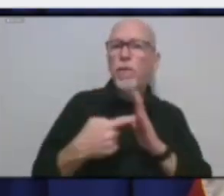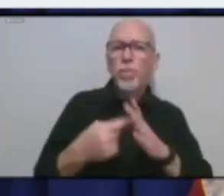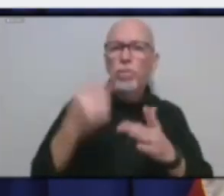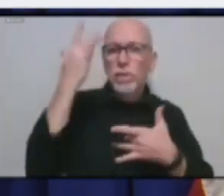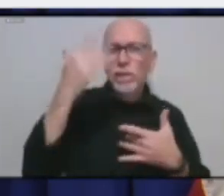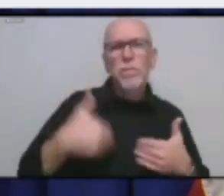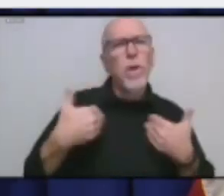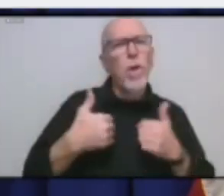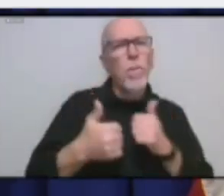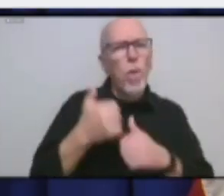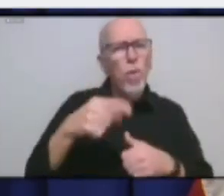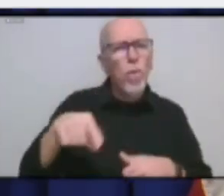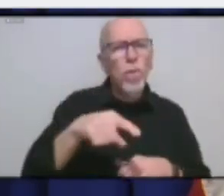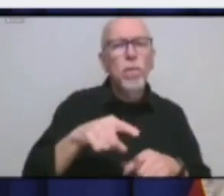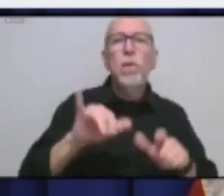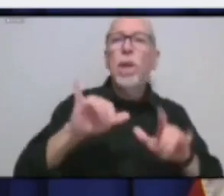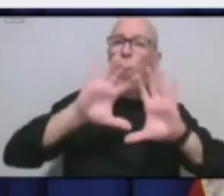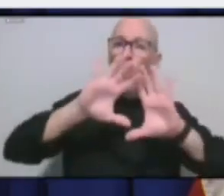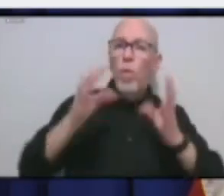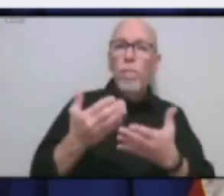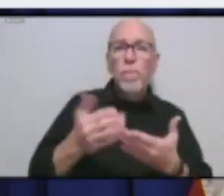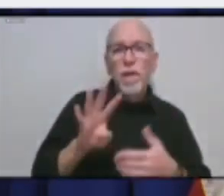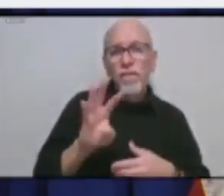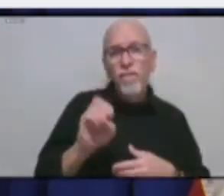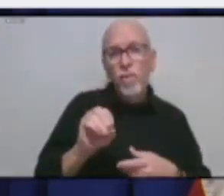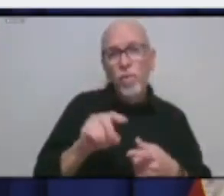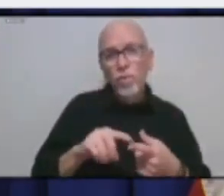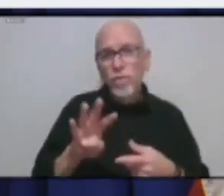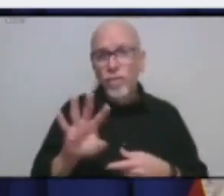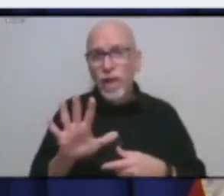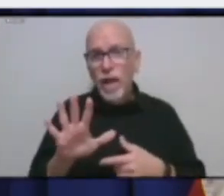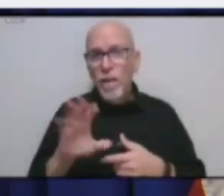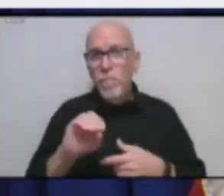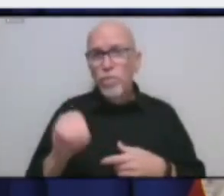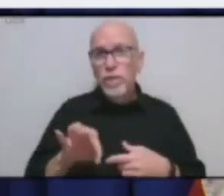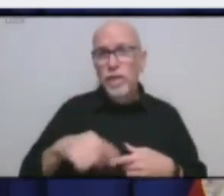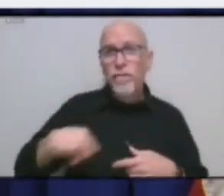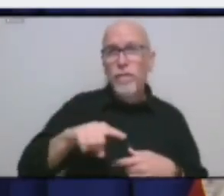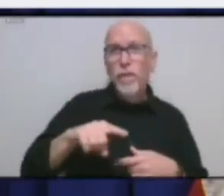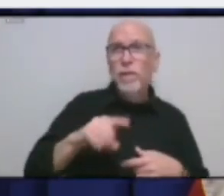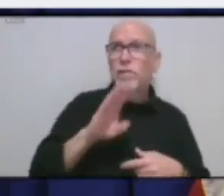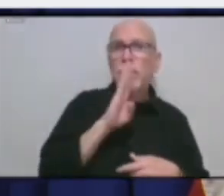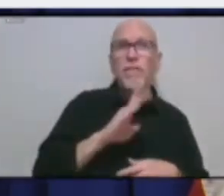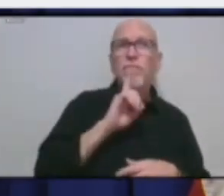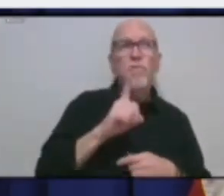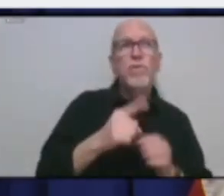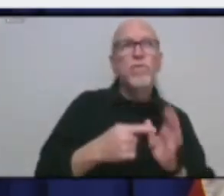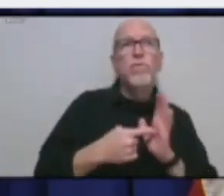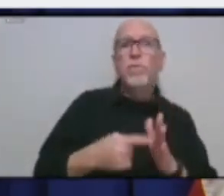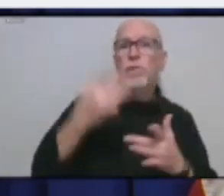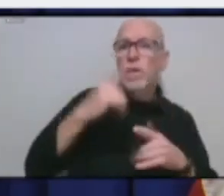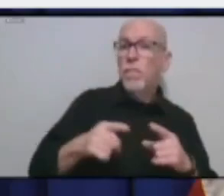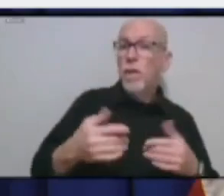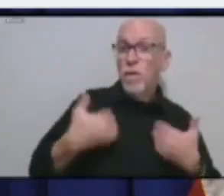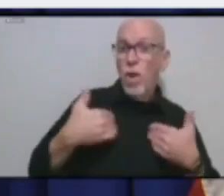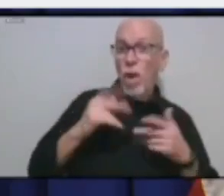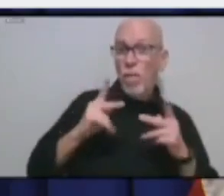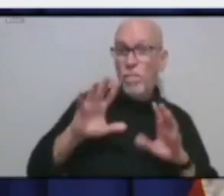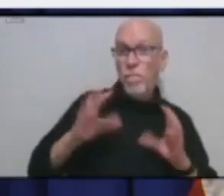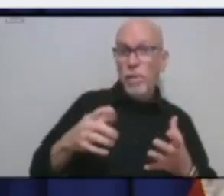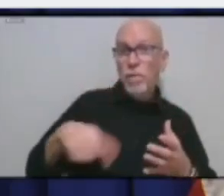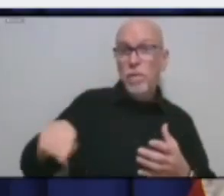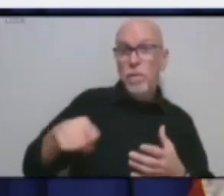entire population, maybe 40 to 45% of us never really develop symptoms, and our even younger population, that may